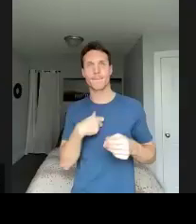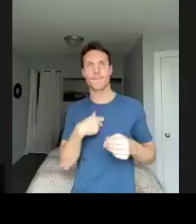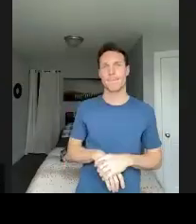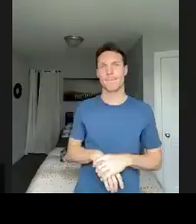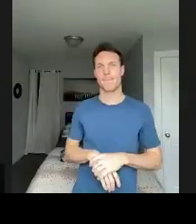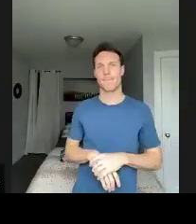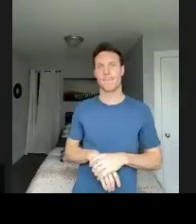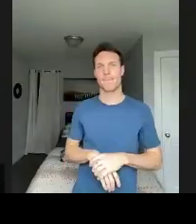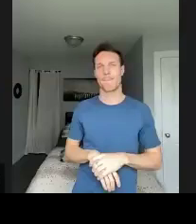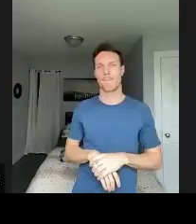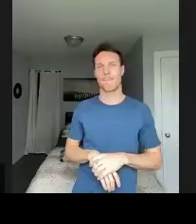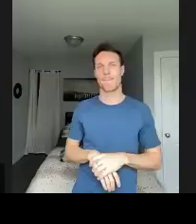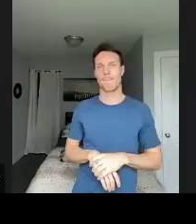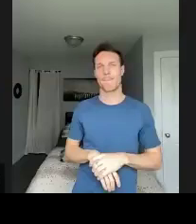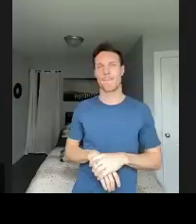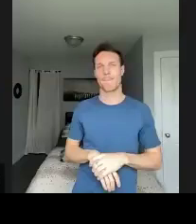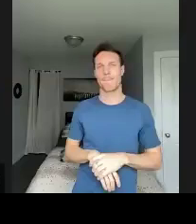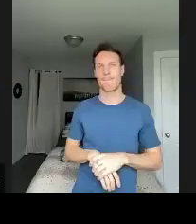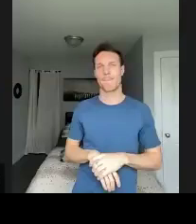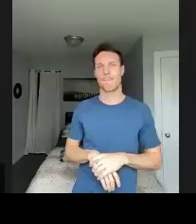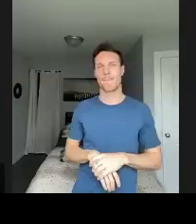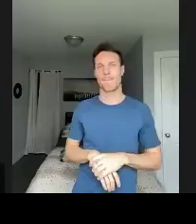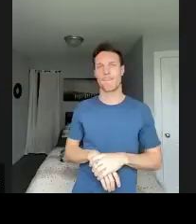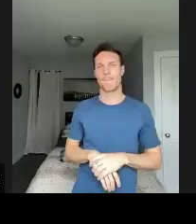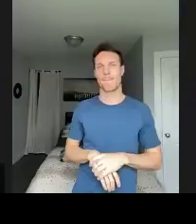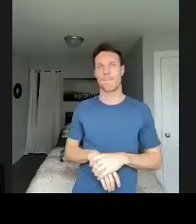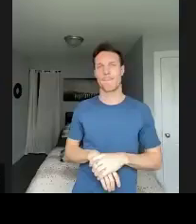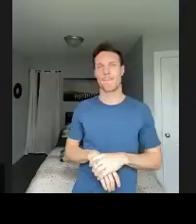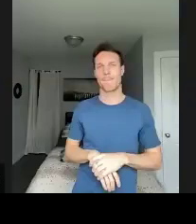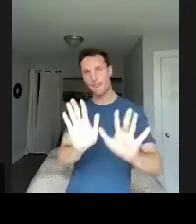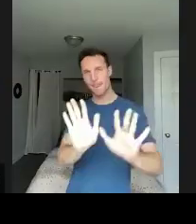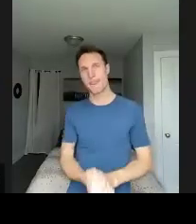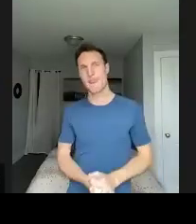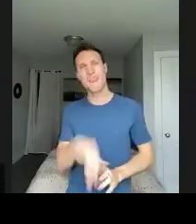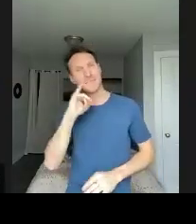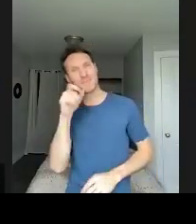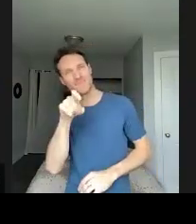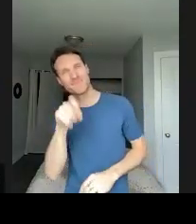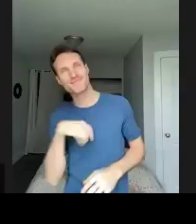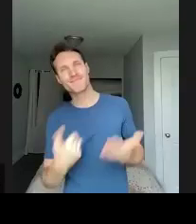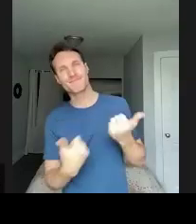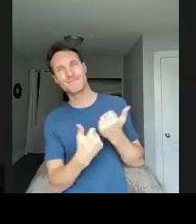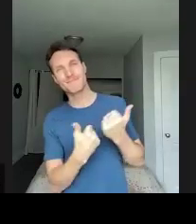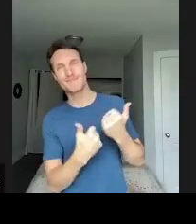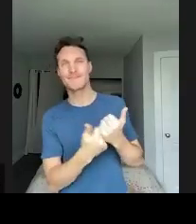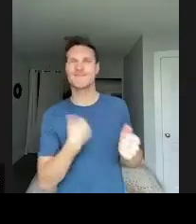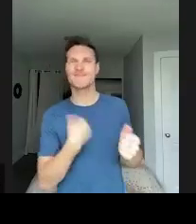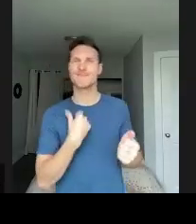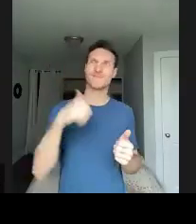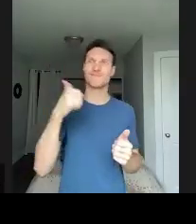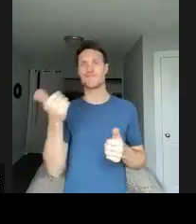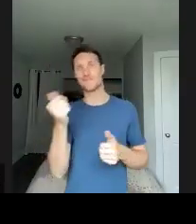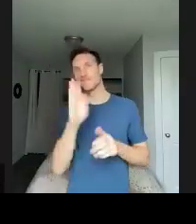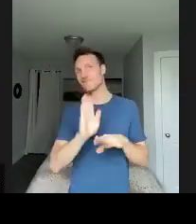shared today. If you need their assistance for something other than those updates, then please reach out to